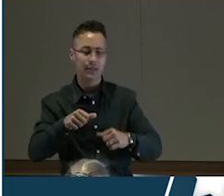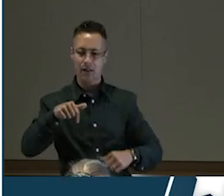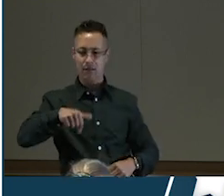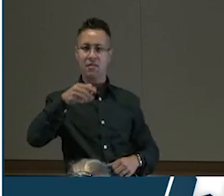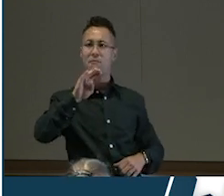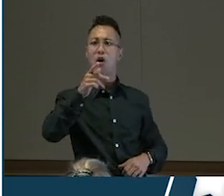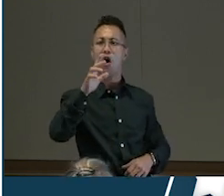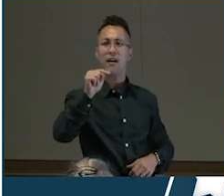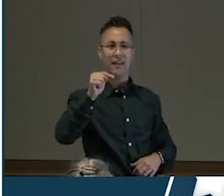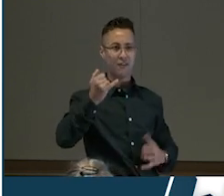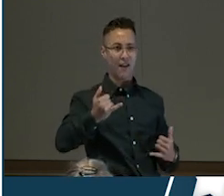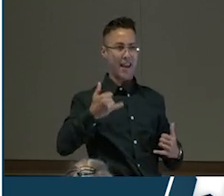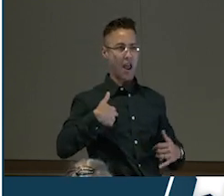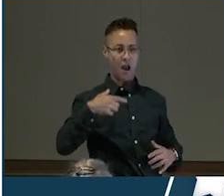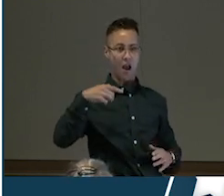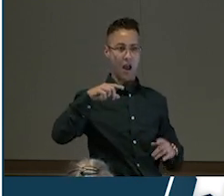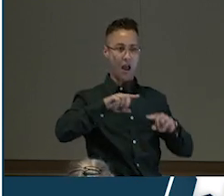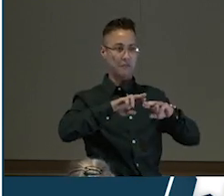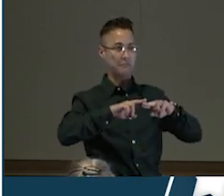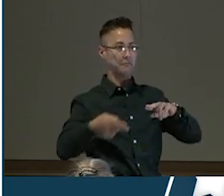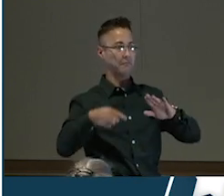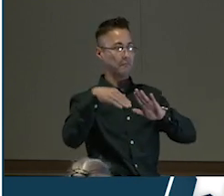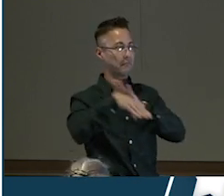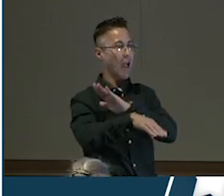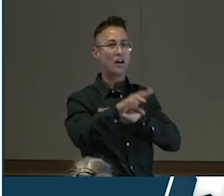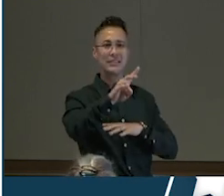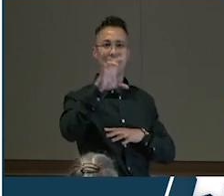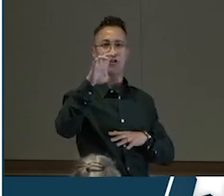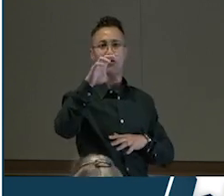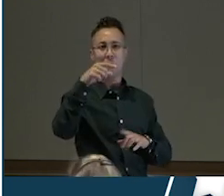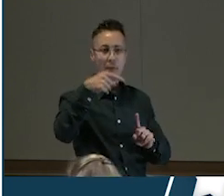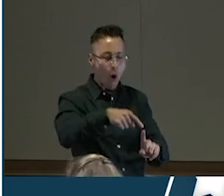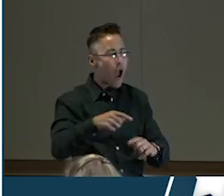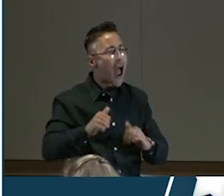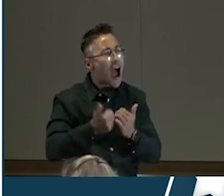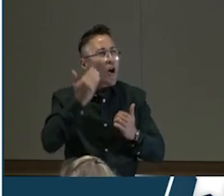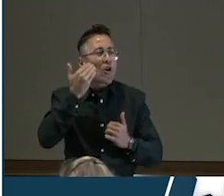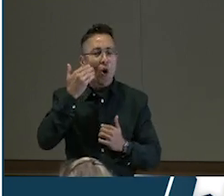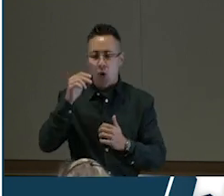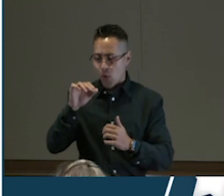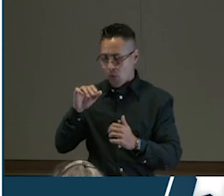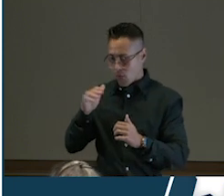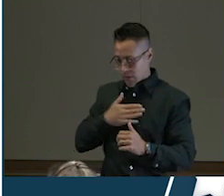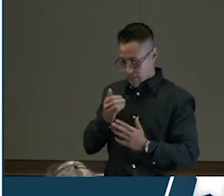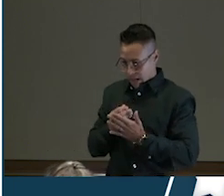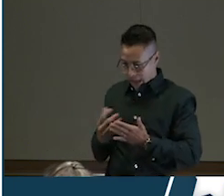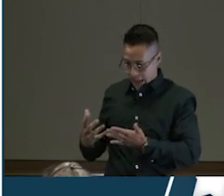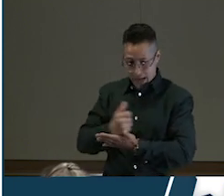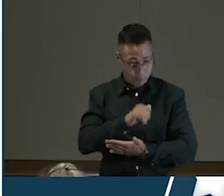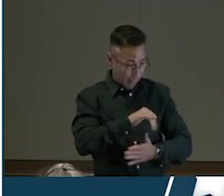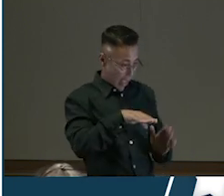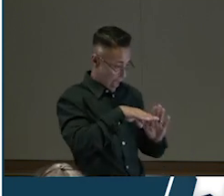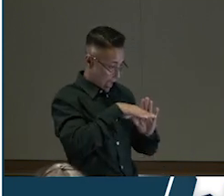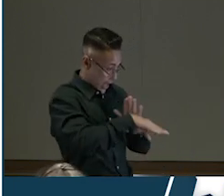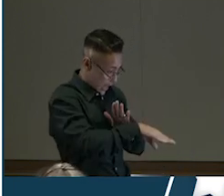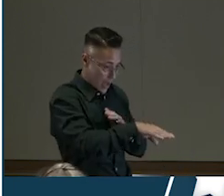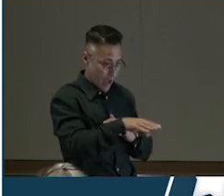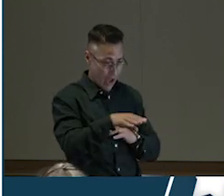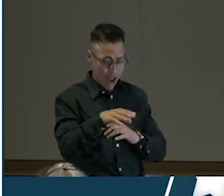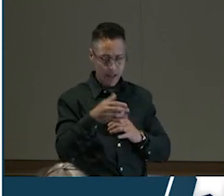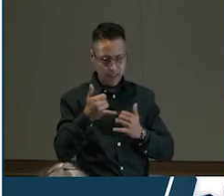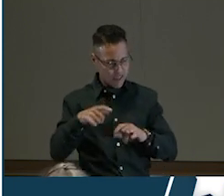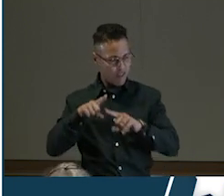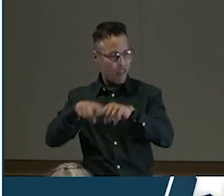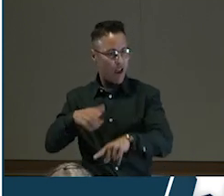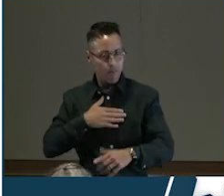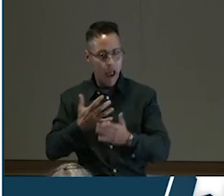700 points yesterday, right? How do I know that when I still need my income, I don't have to worry about that down for that day when I need my income every month,